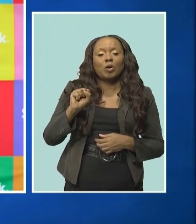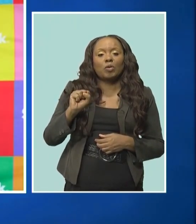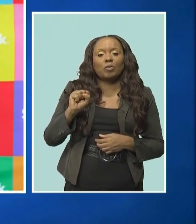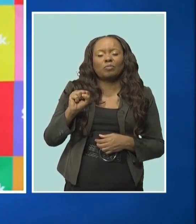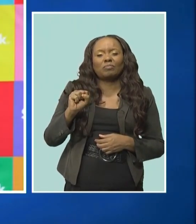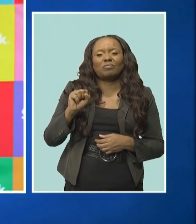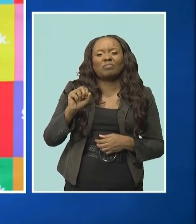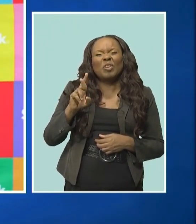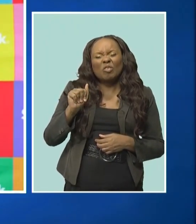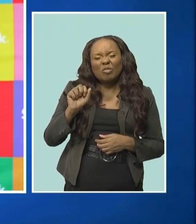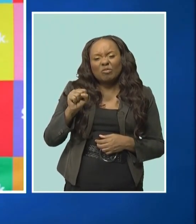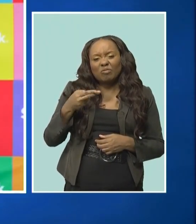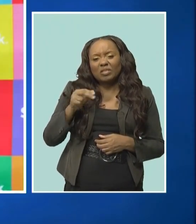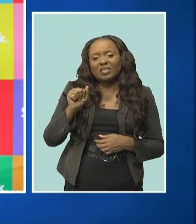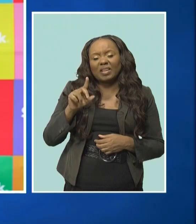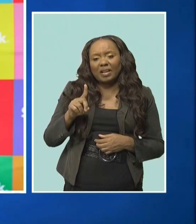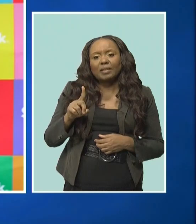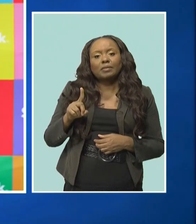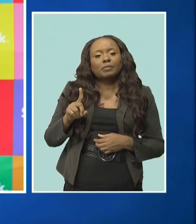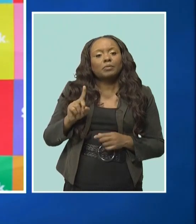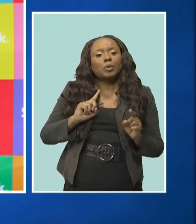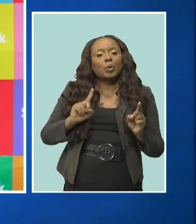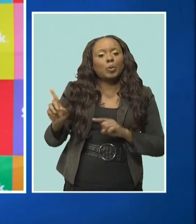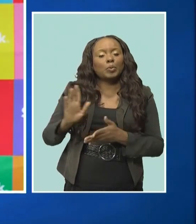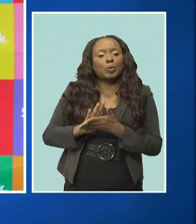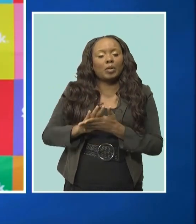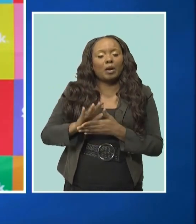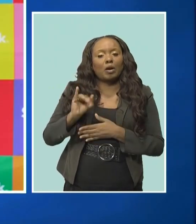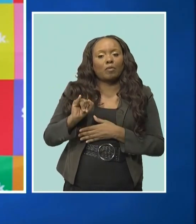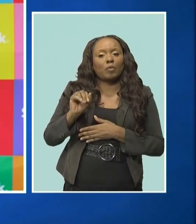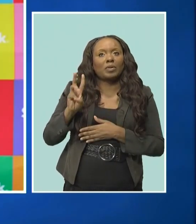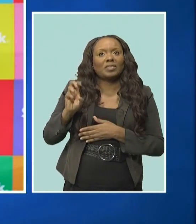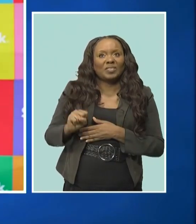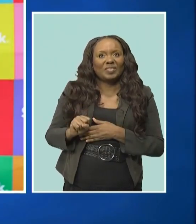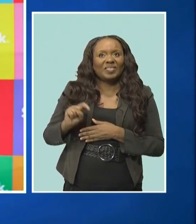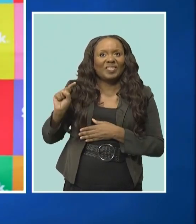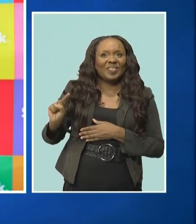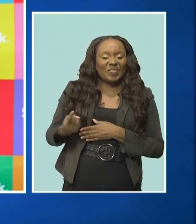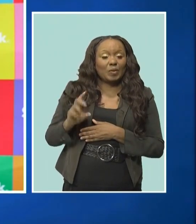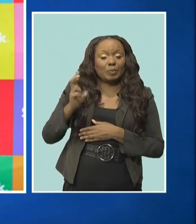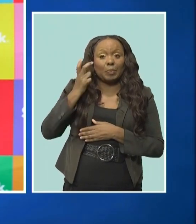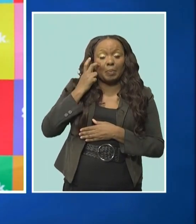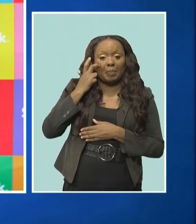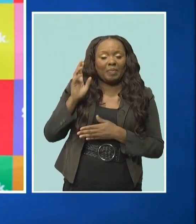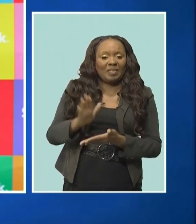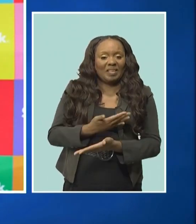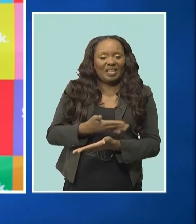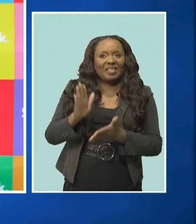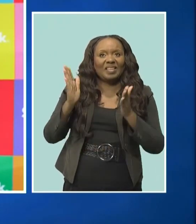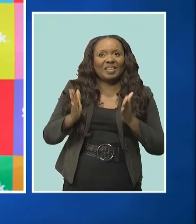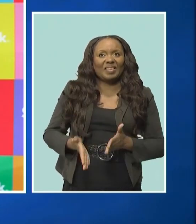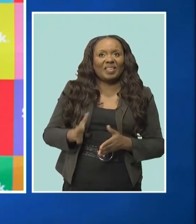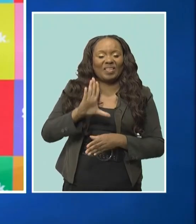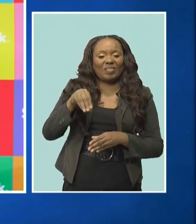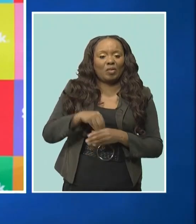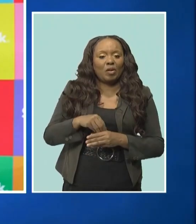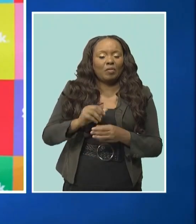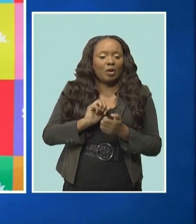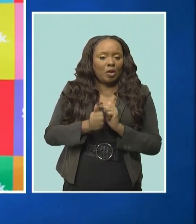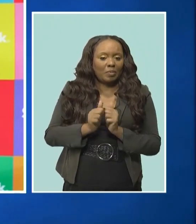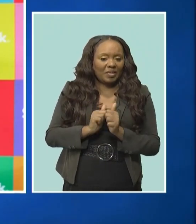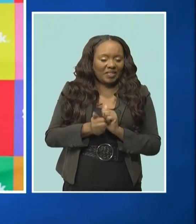ever participating student from the Irving Wilson School and the first visually impaired singer in the competition.